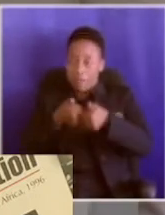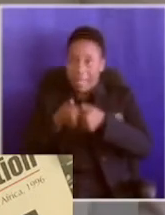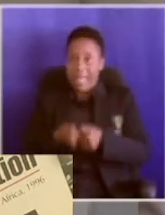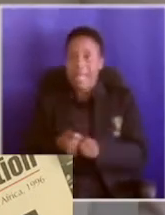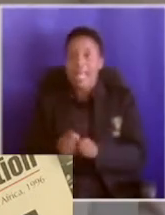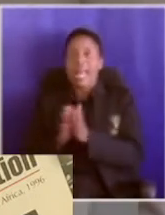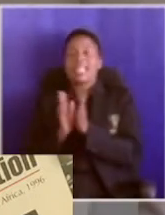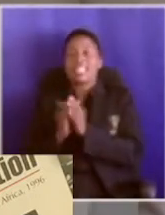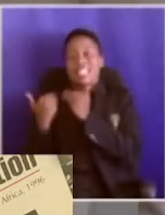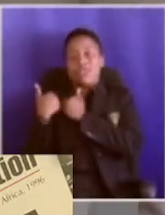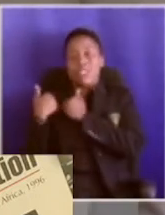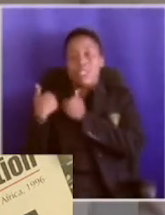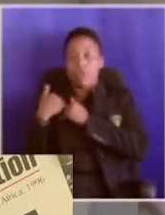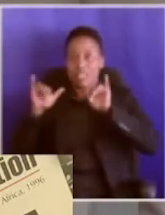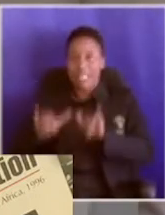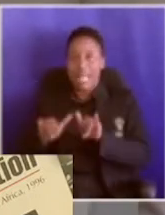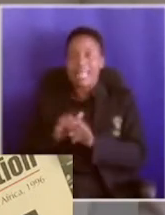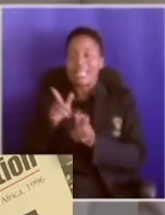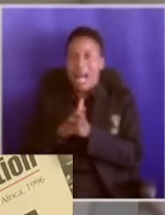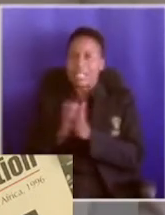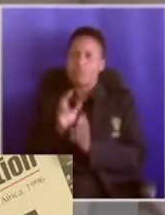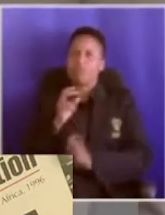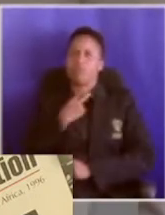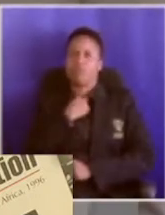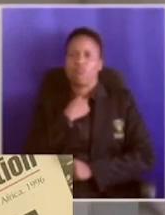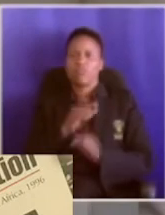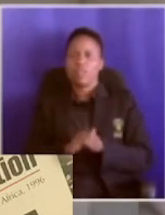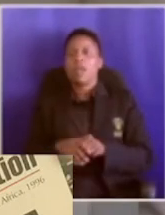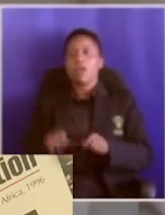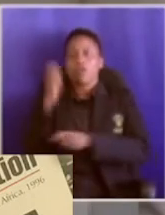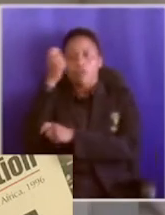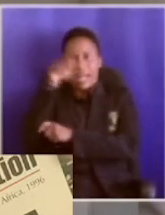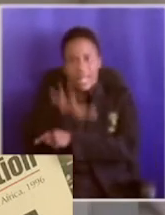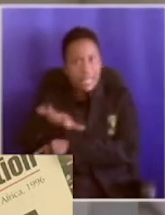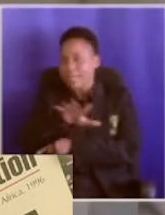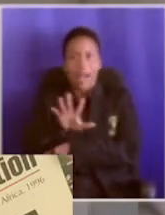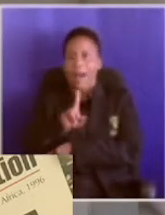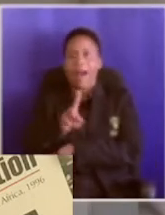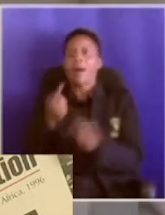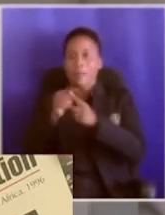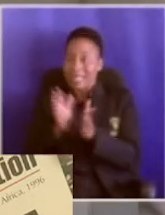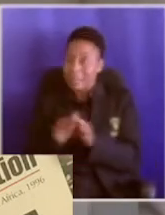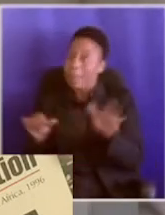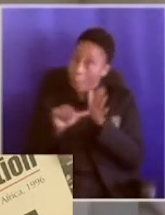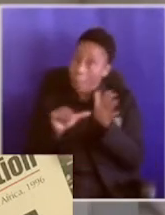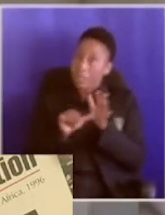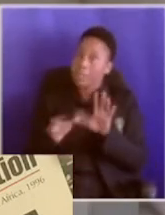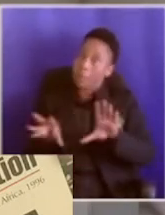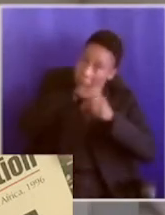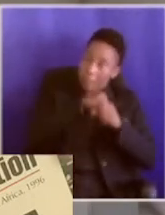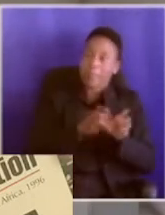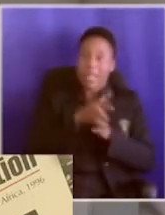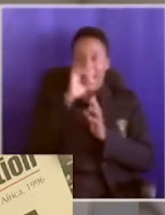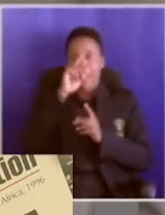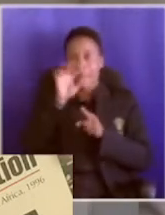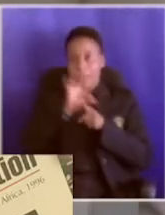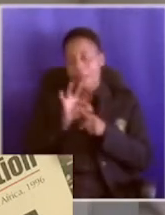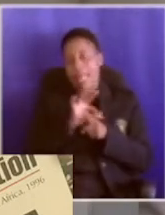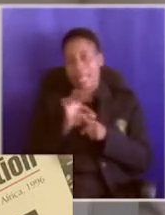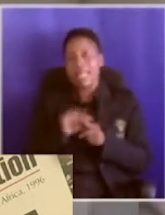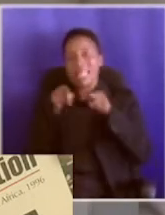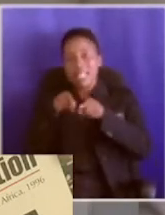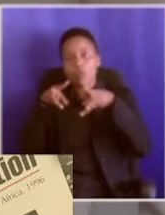not restricted to rural areas, but should be an important part of our urban planning. In this respect, we